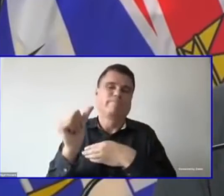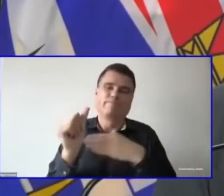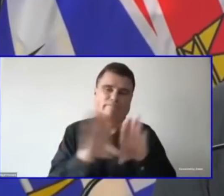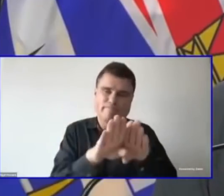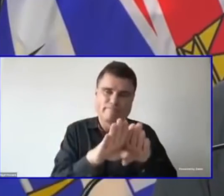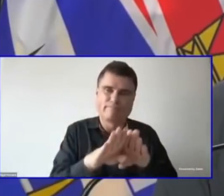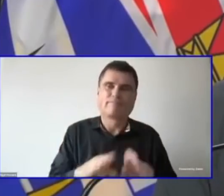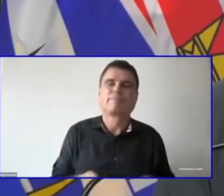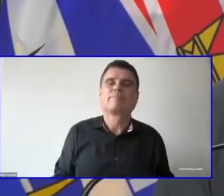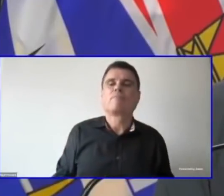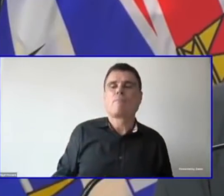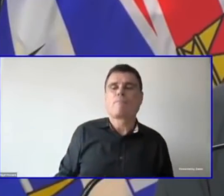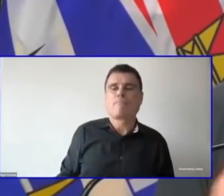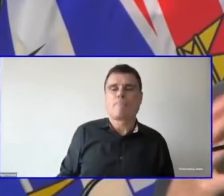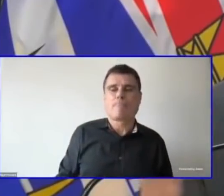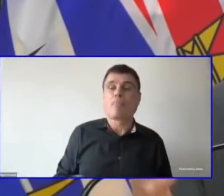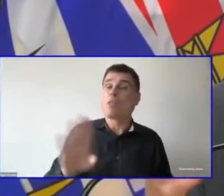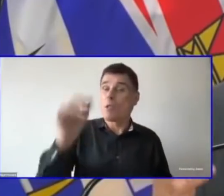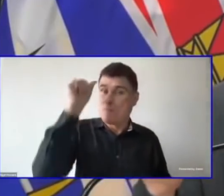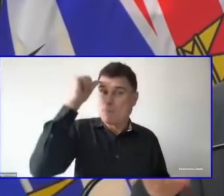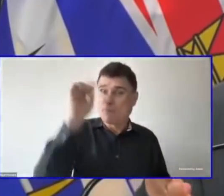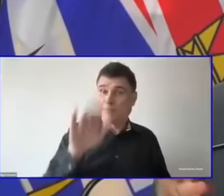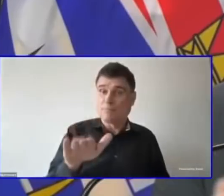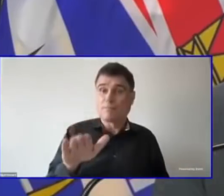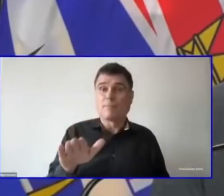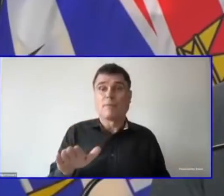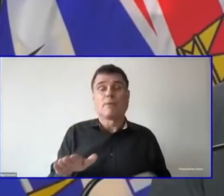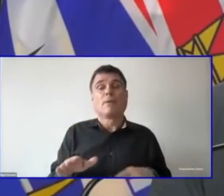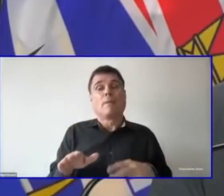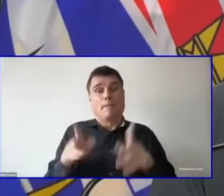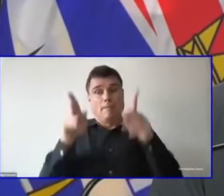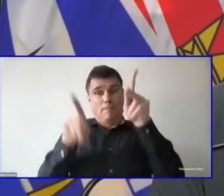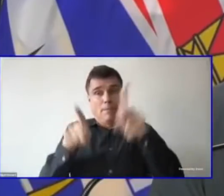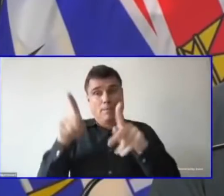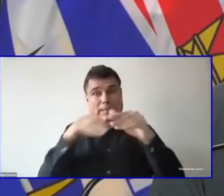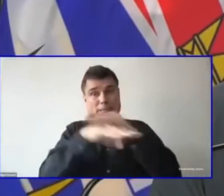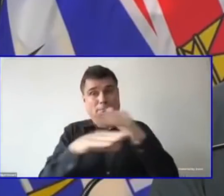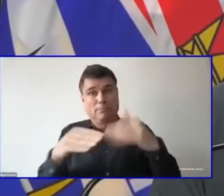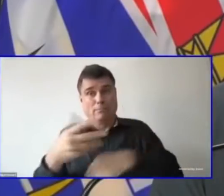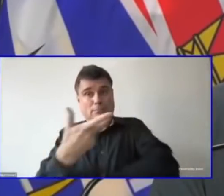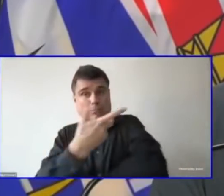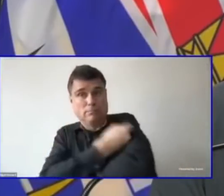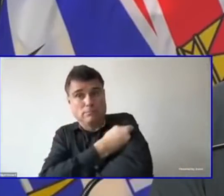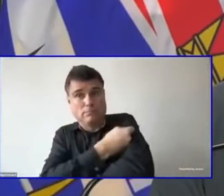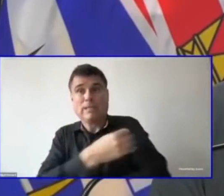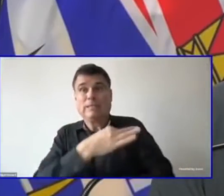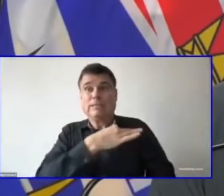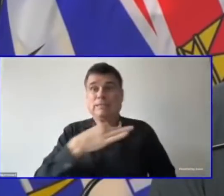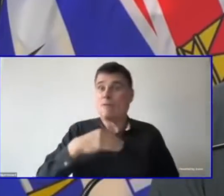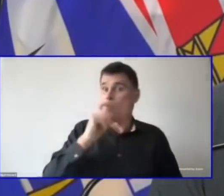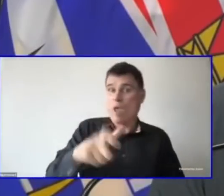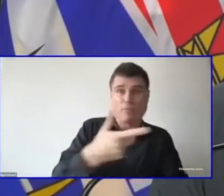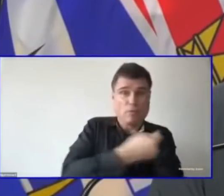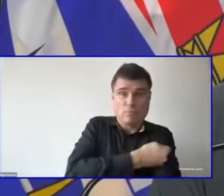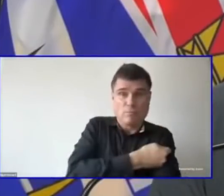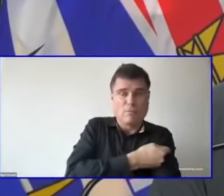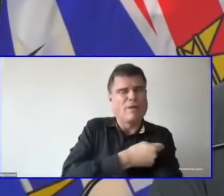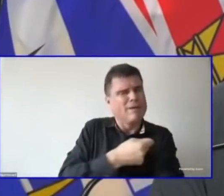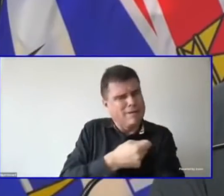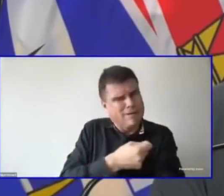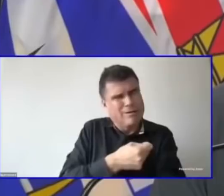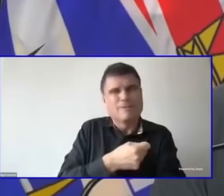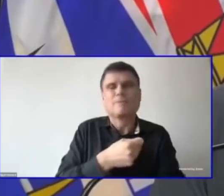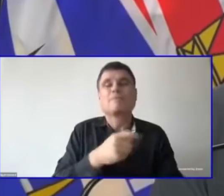that employees may live up to the standard that's needed in that workplace, and if there's transmission in